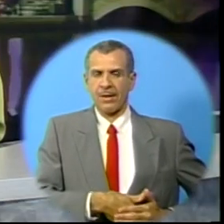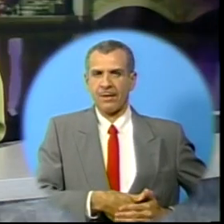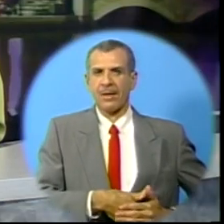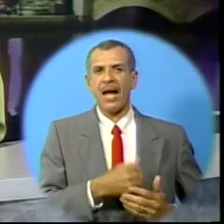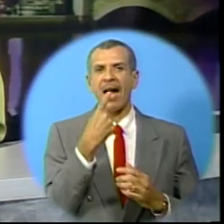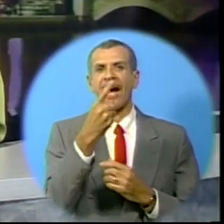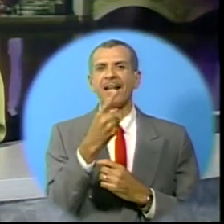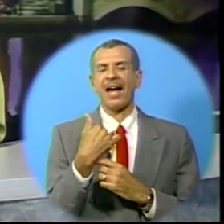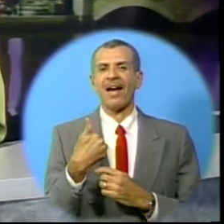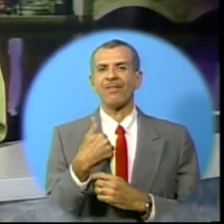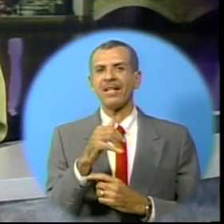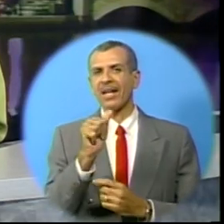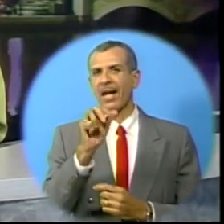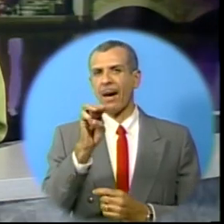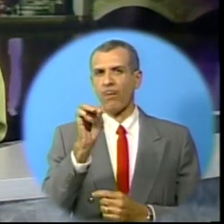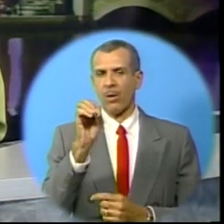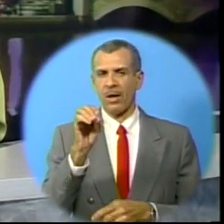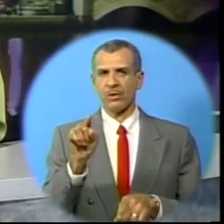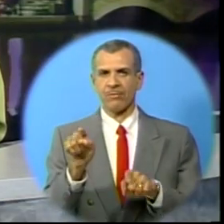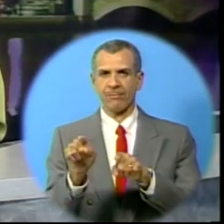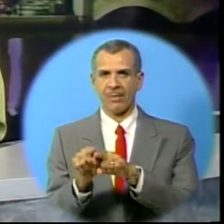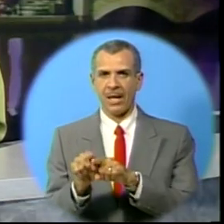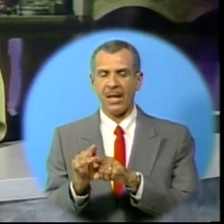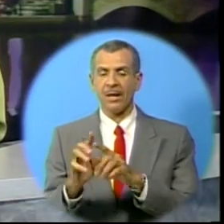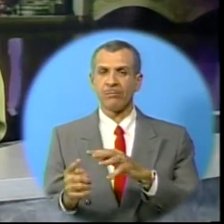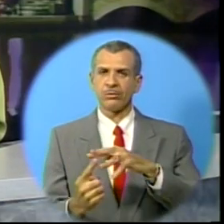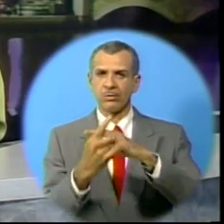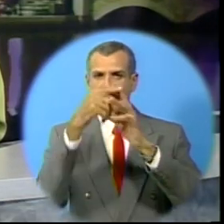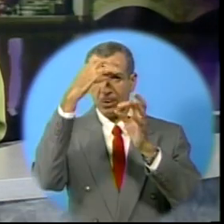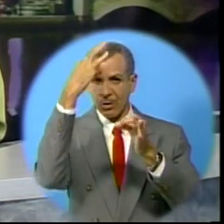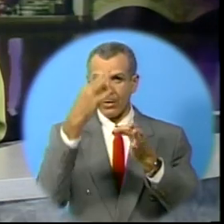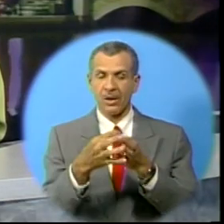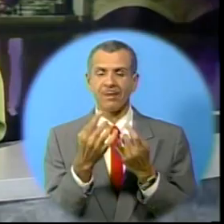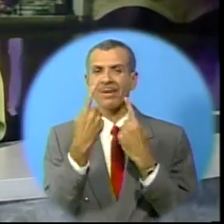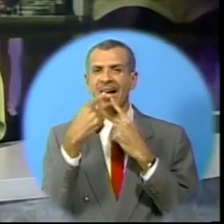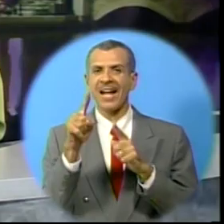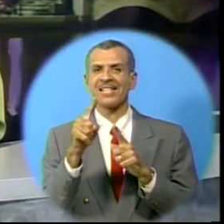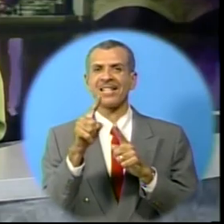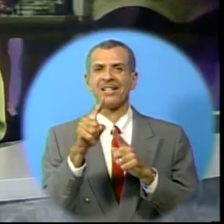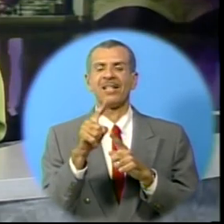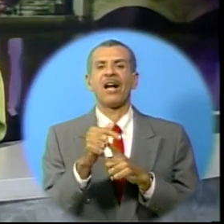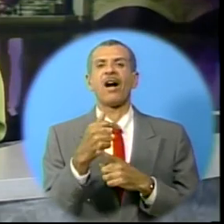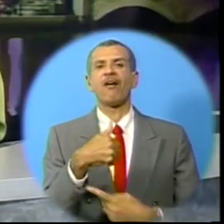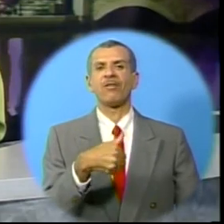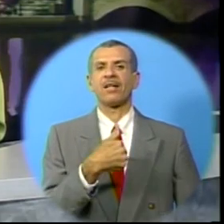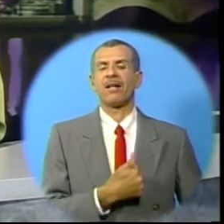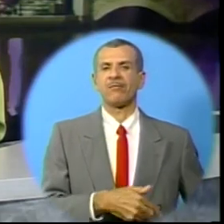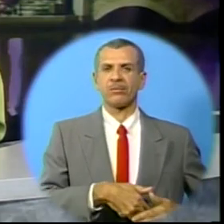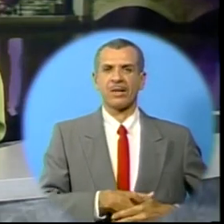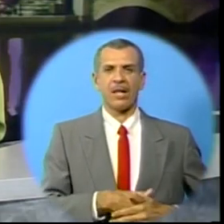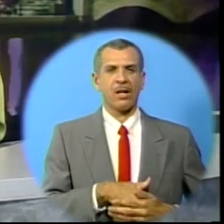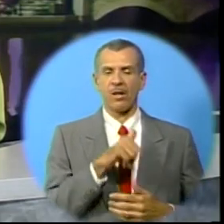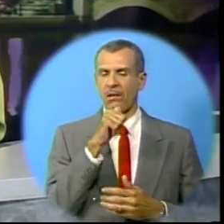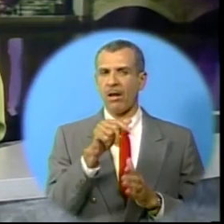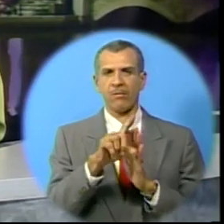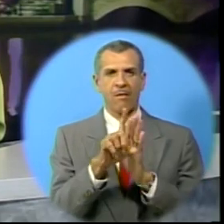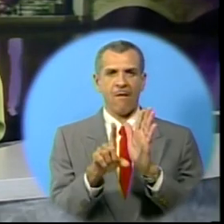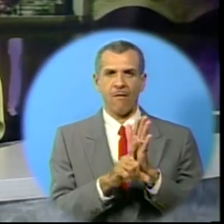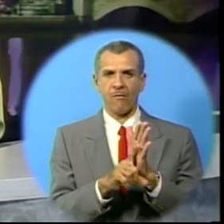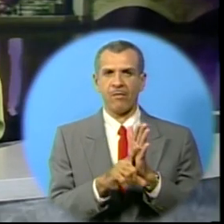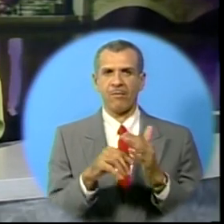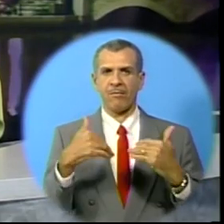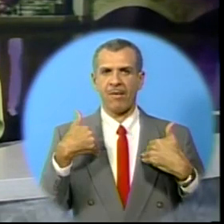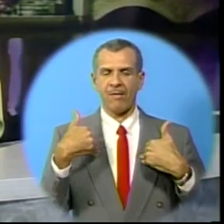well as having ammunition. Grant appeared in court today to answer charges of illegal possession of a firearm and unlawful possession